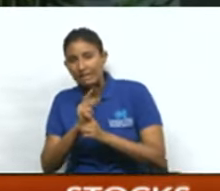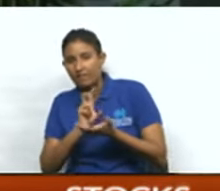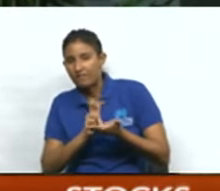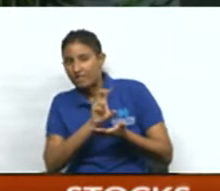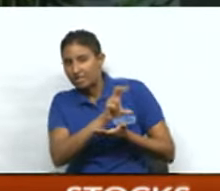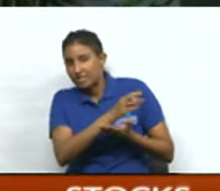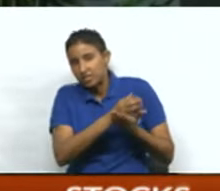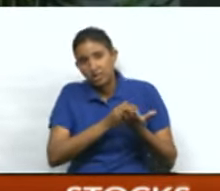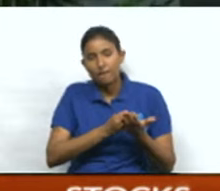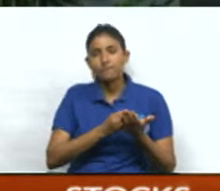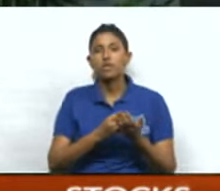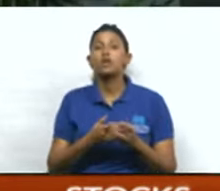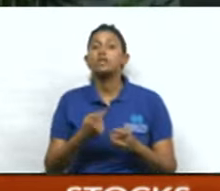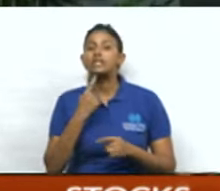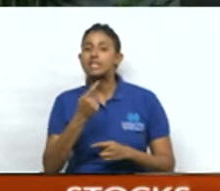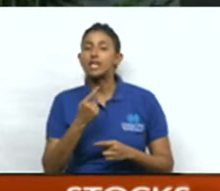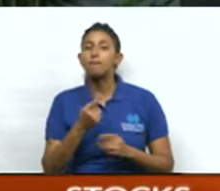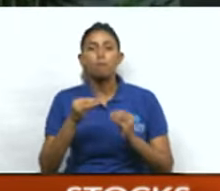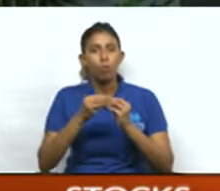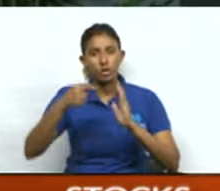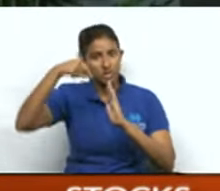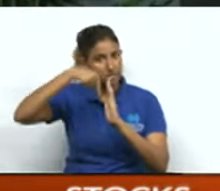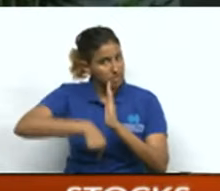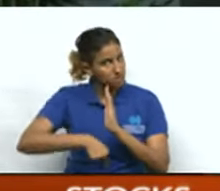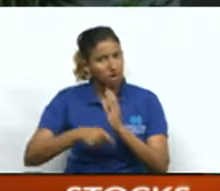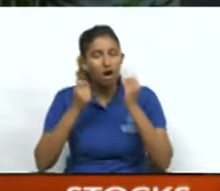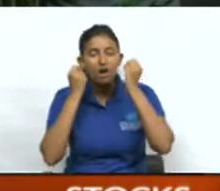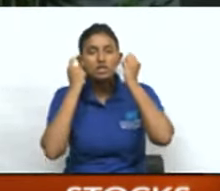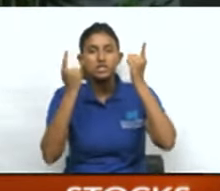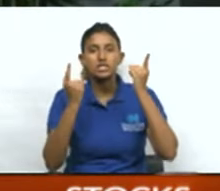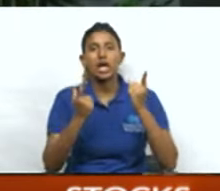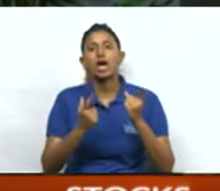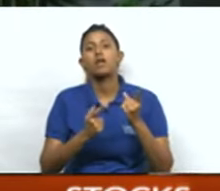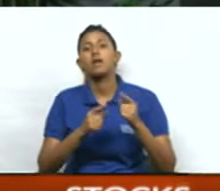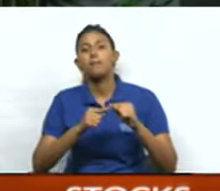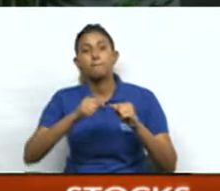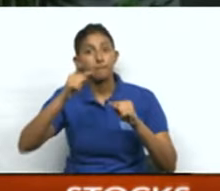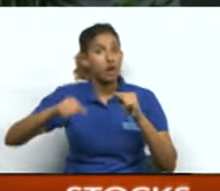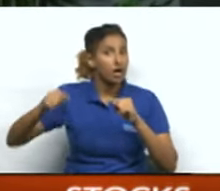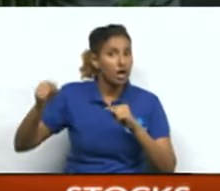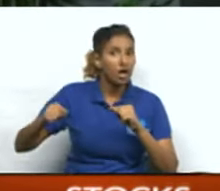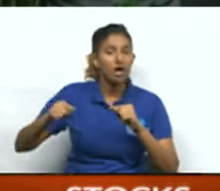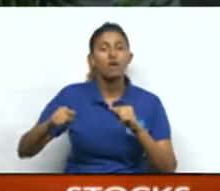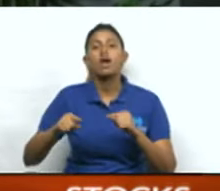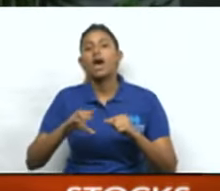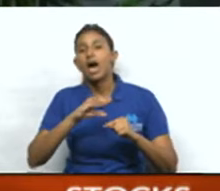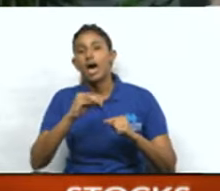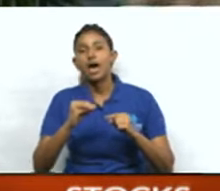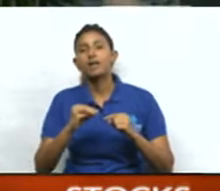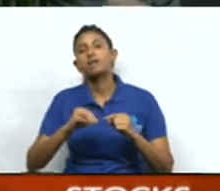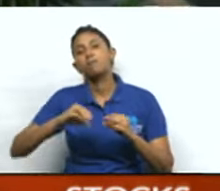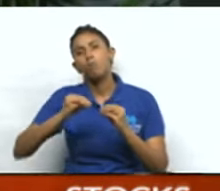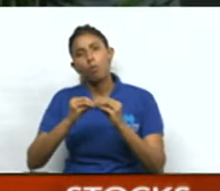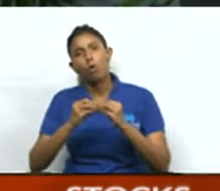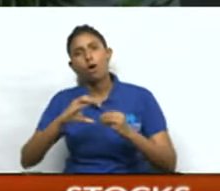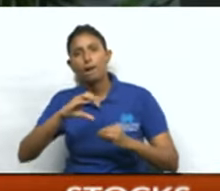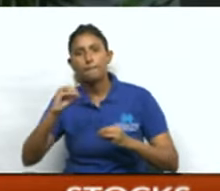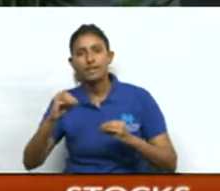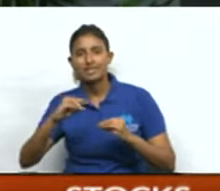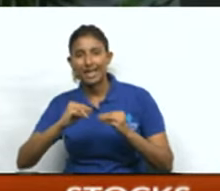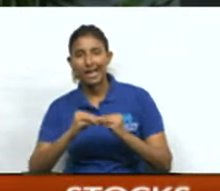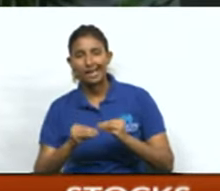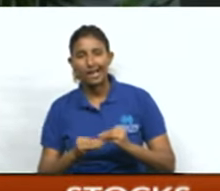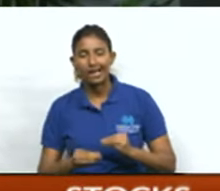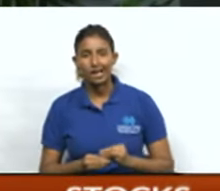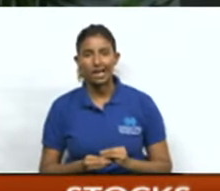understanding of the markets deepen, and investors get a better appreciation, and there's more companies list on the stock